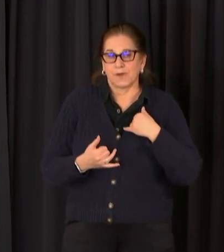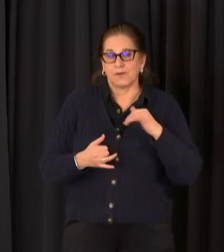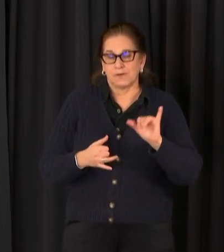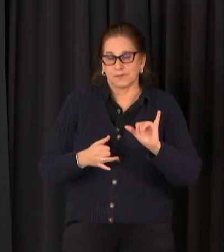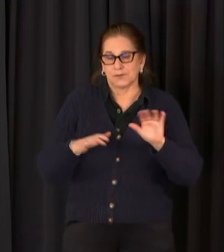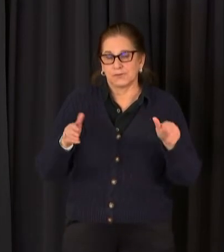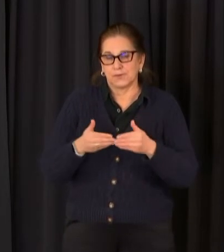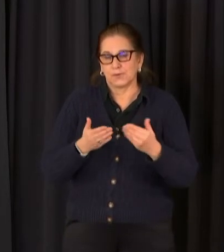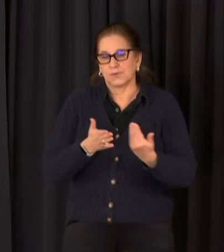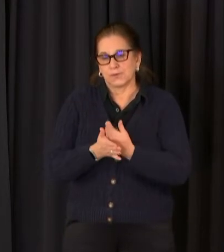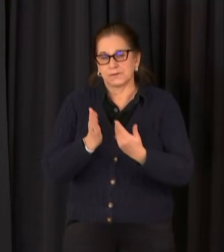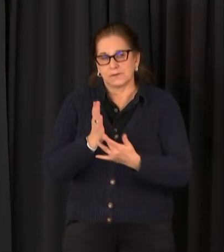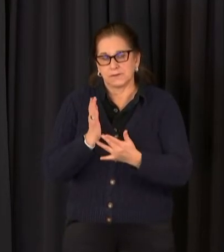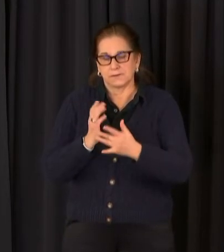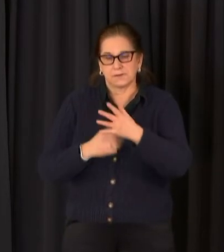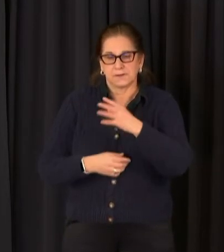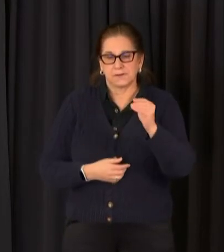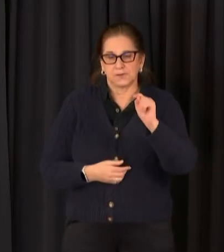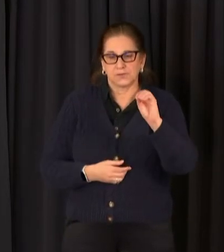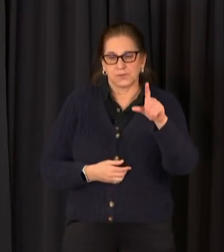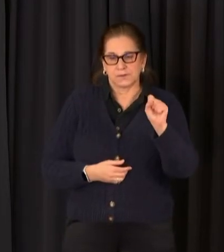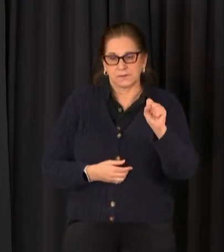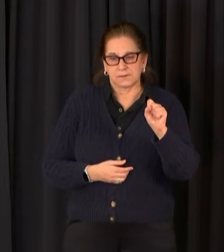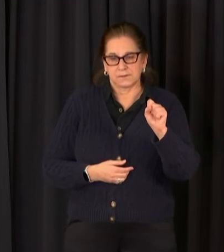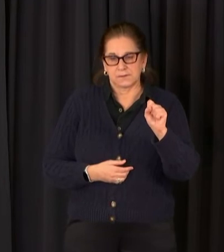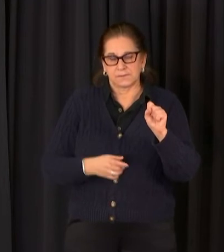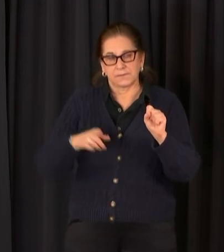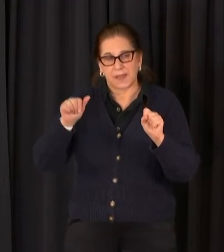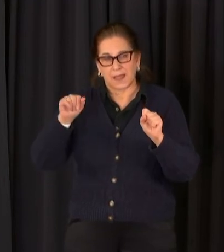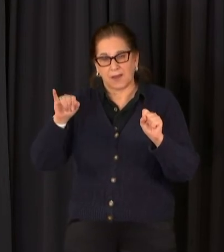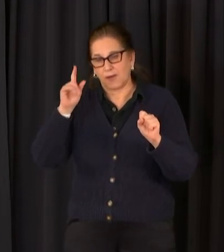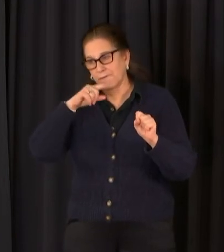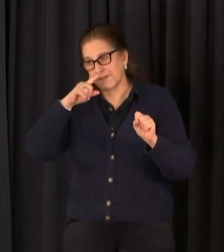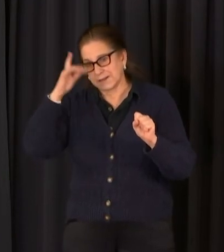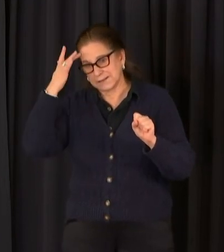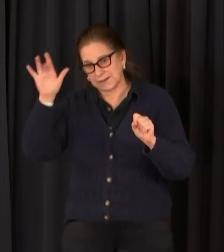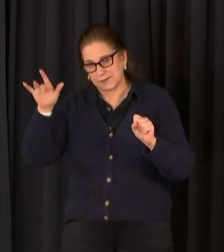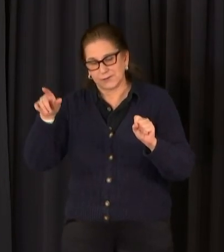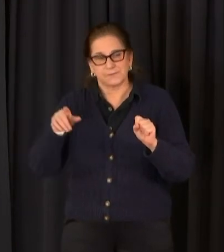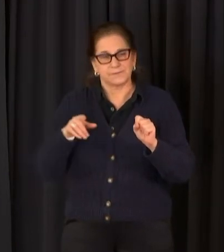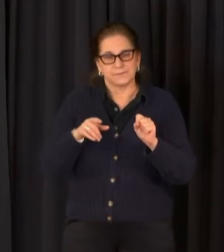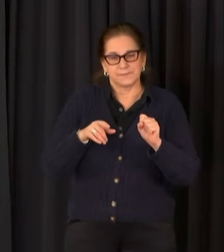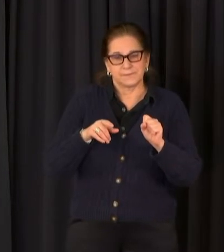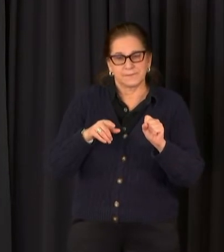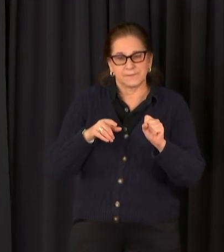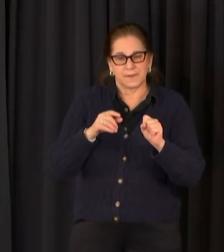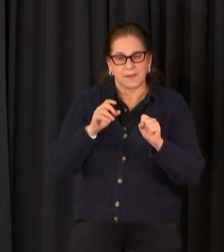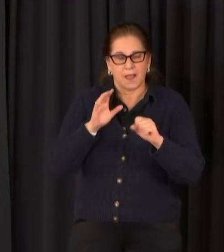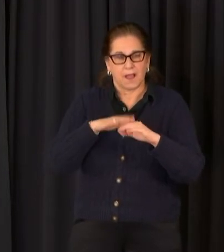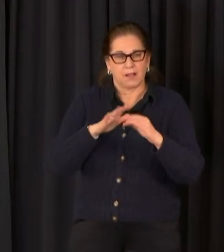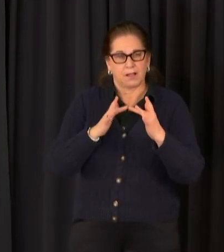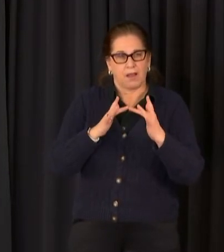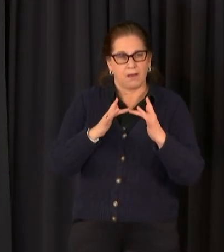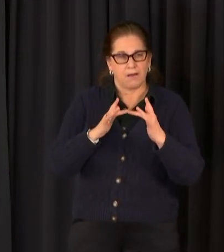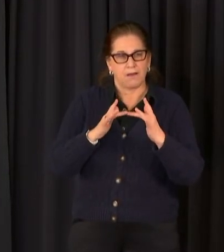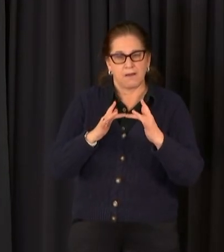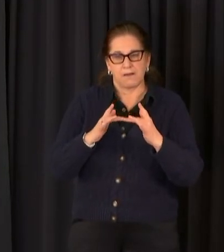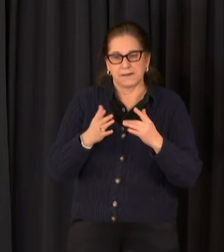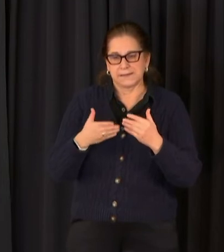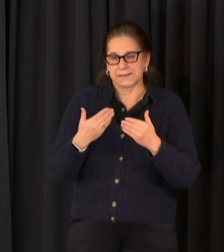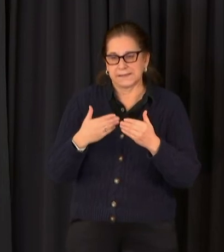efficiency. Using AI, we are adding a chat feature on the website which will allow for immediate